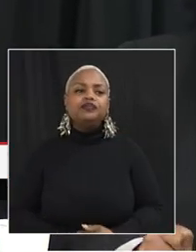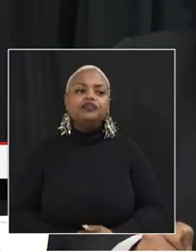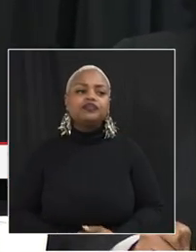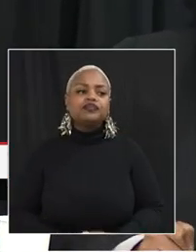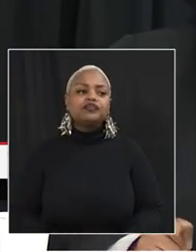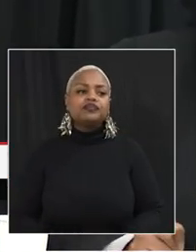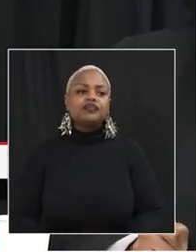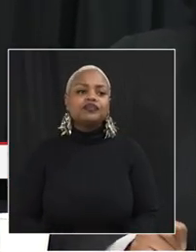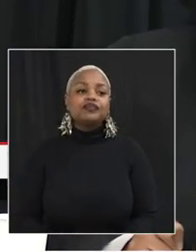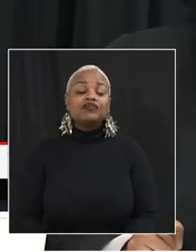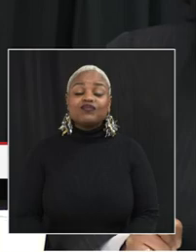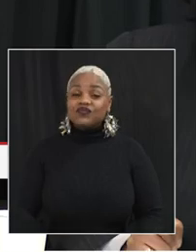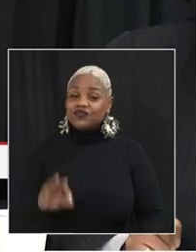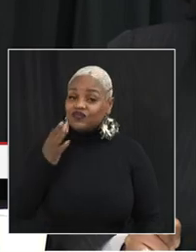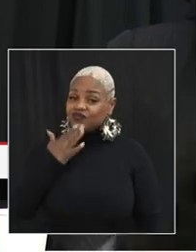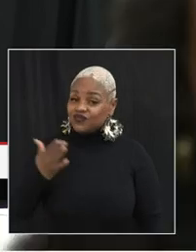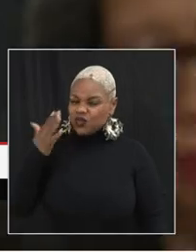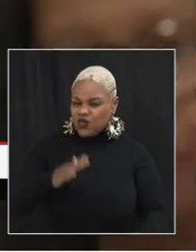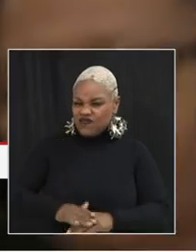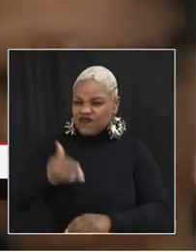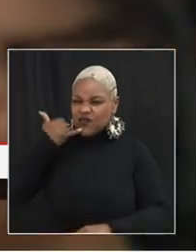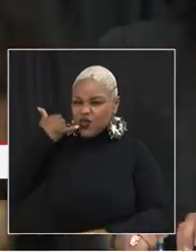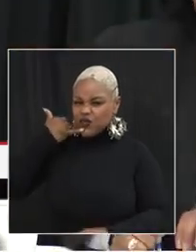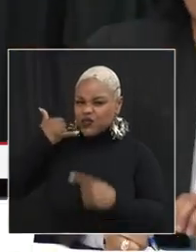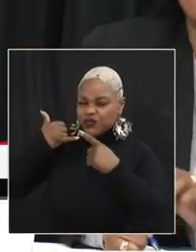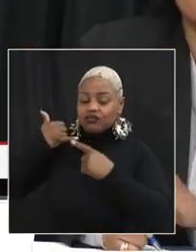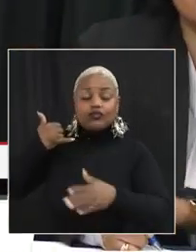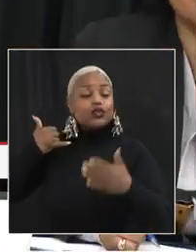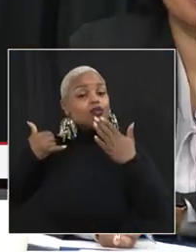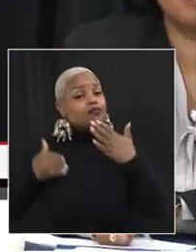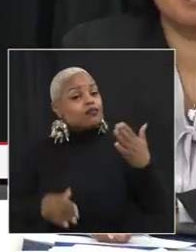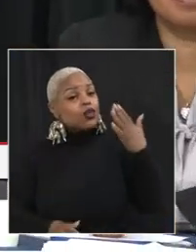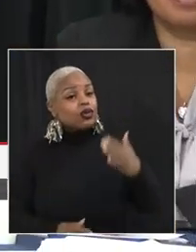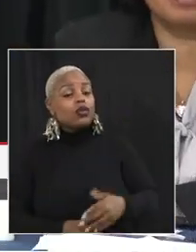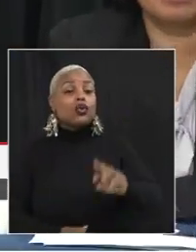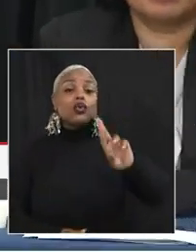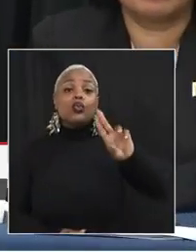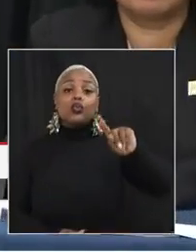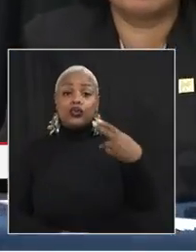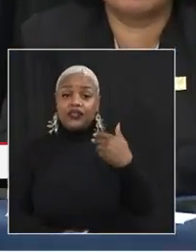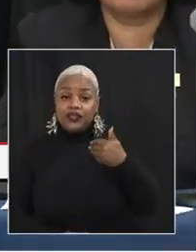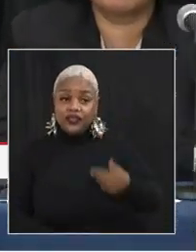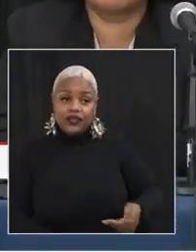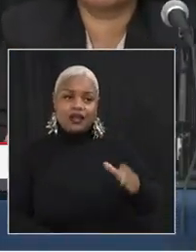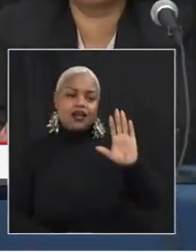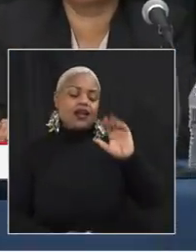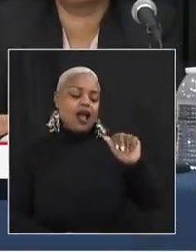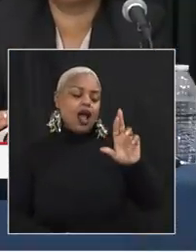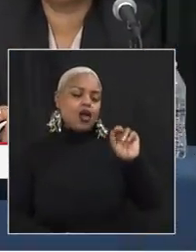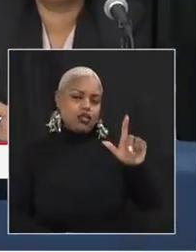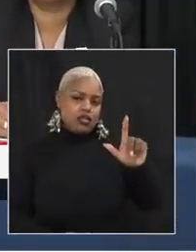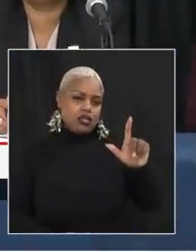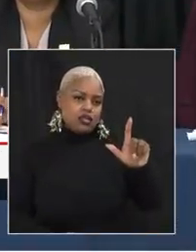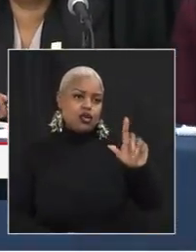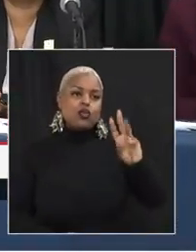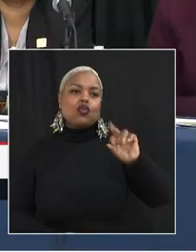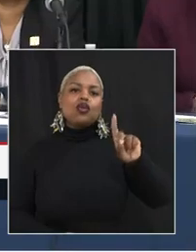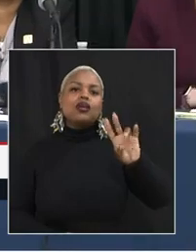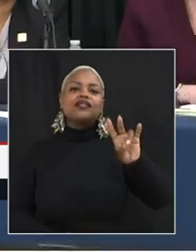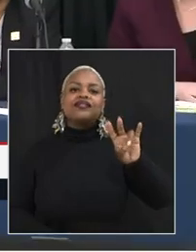Good morning, everyone. Good morning. Yes, my name is Ruth Harris. I'm in Ward 7, and I'm very interested